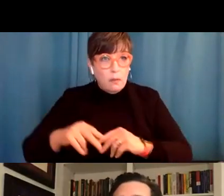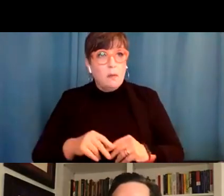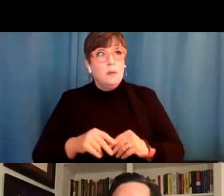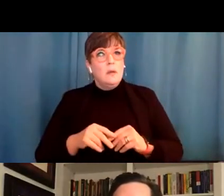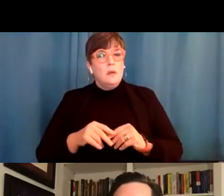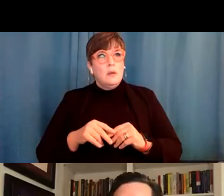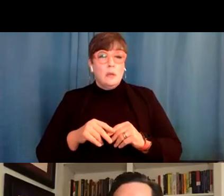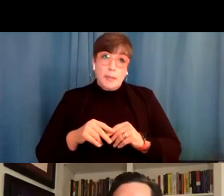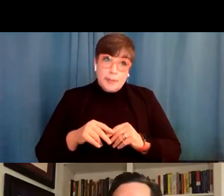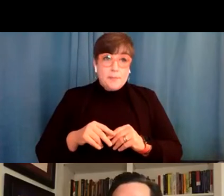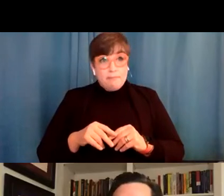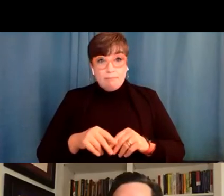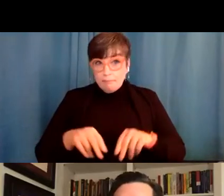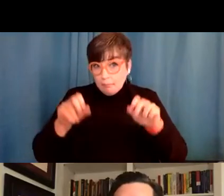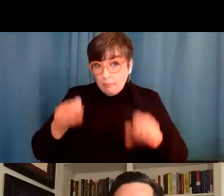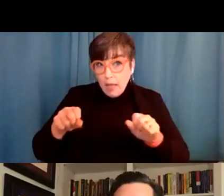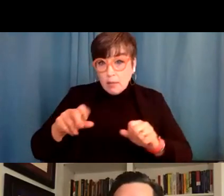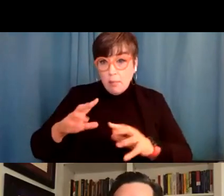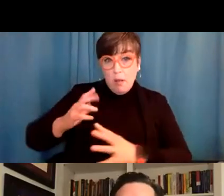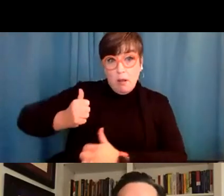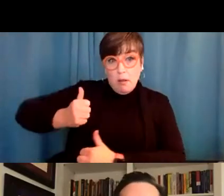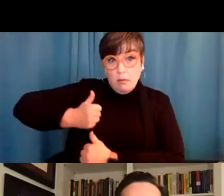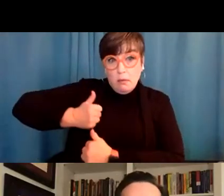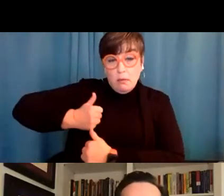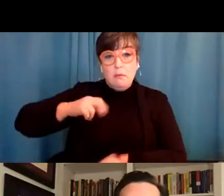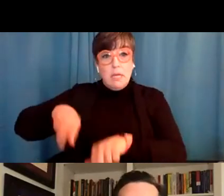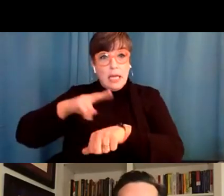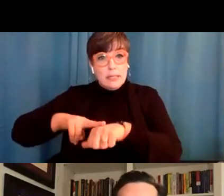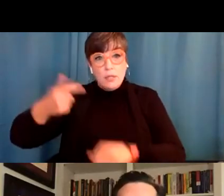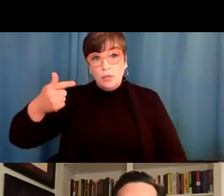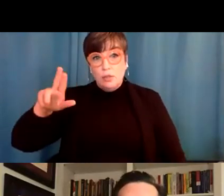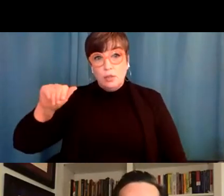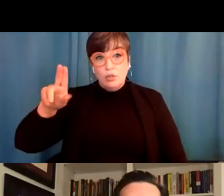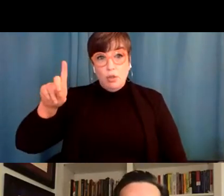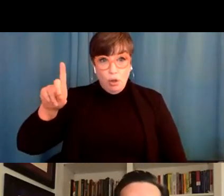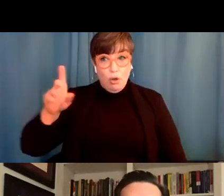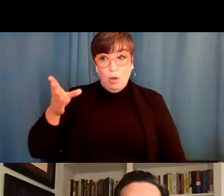it's possible that the military presence in Washington discouraged